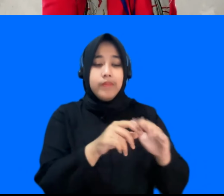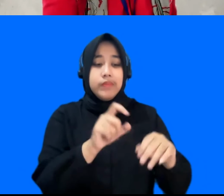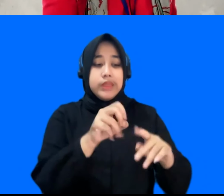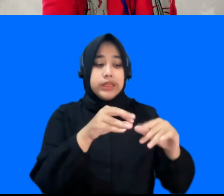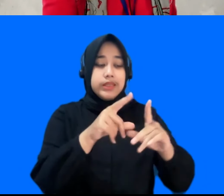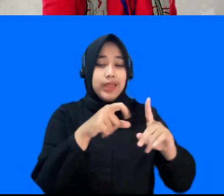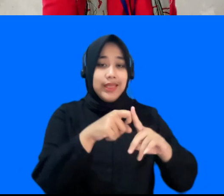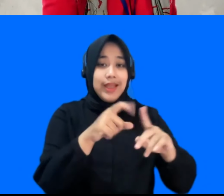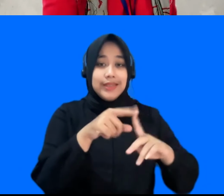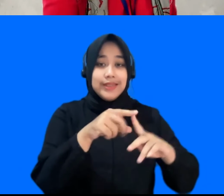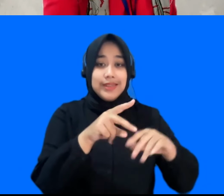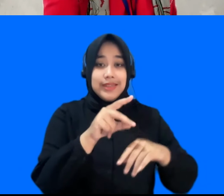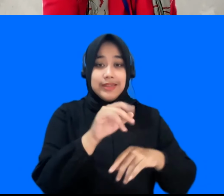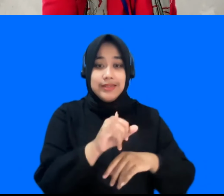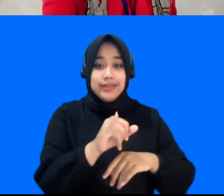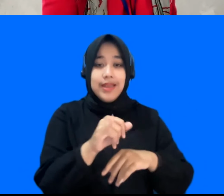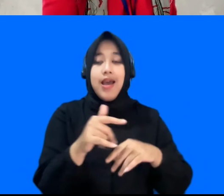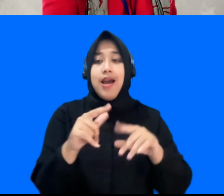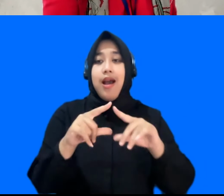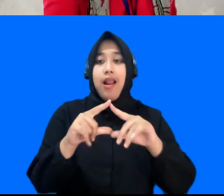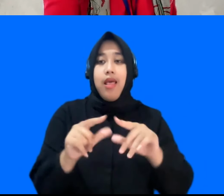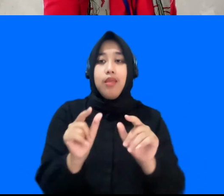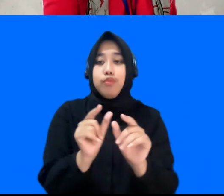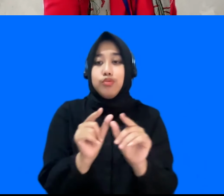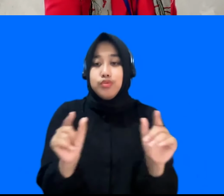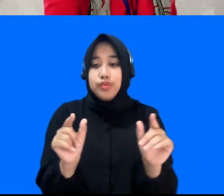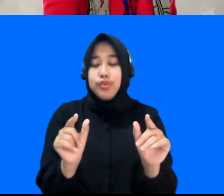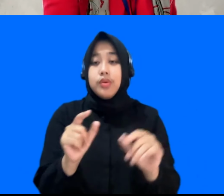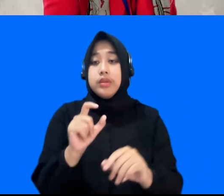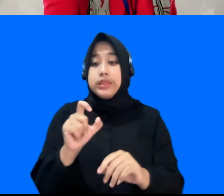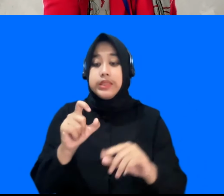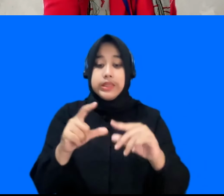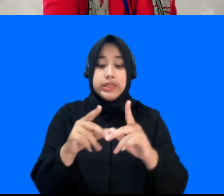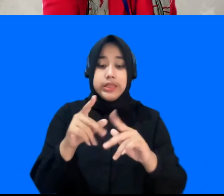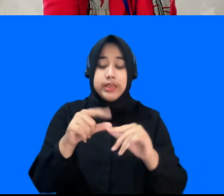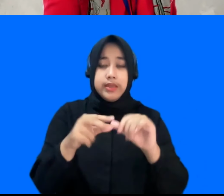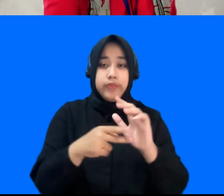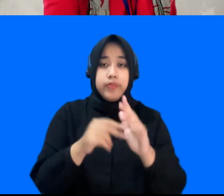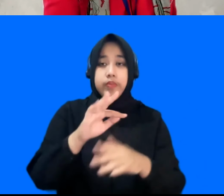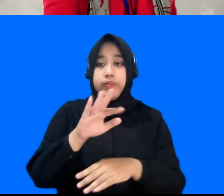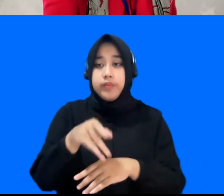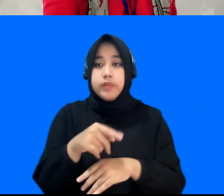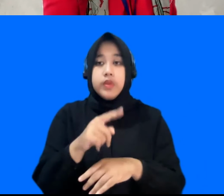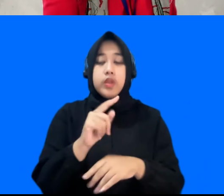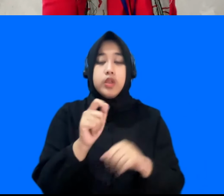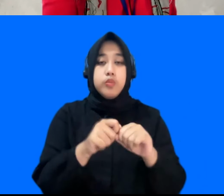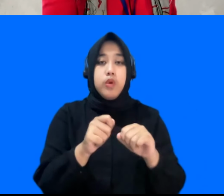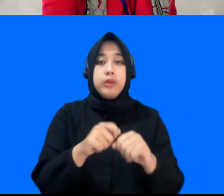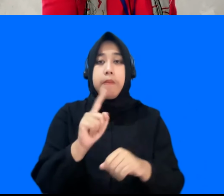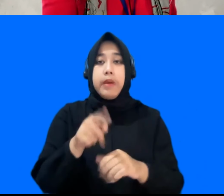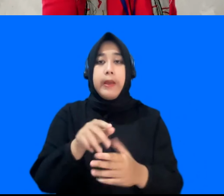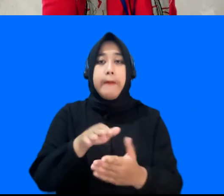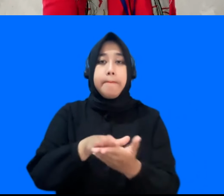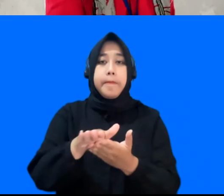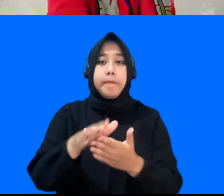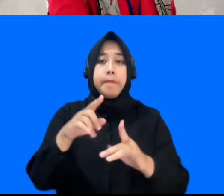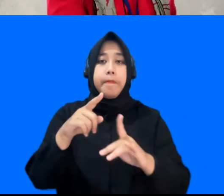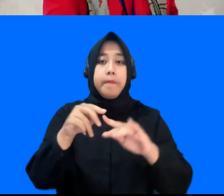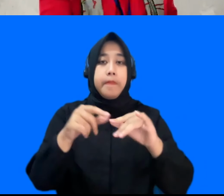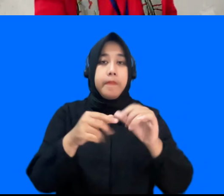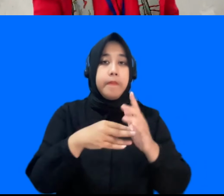saw earlier on, everything was 3D printable. We are looking to put the schematics out there for everyone who access it and who